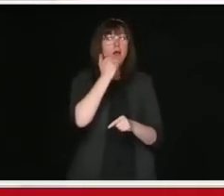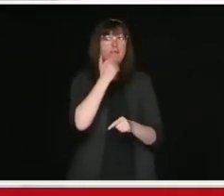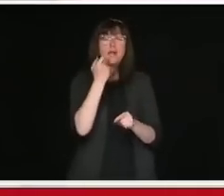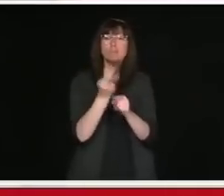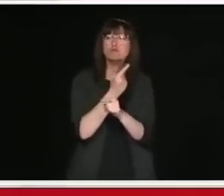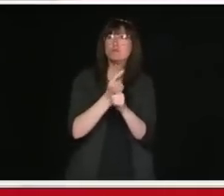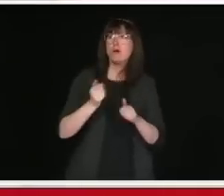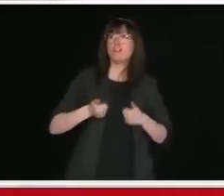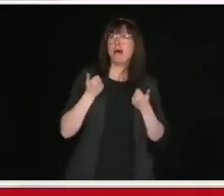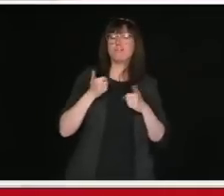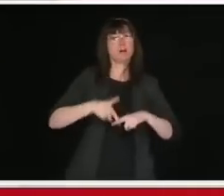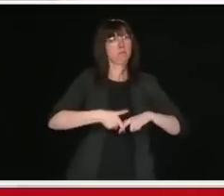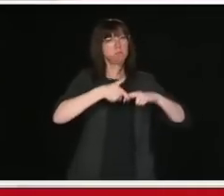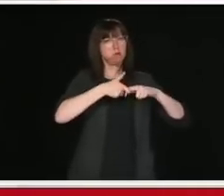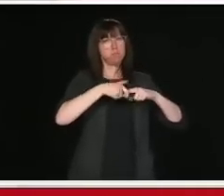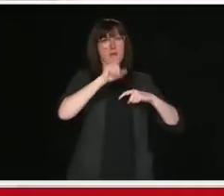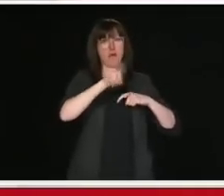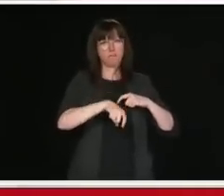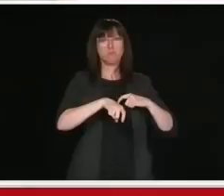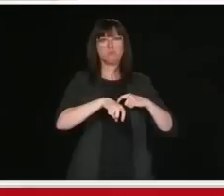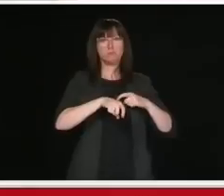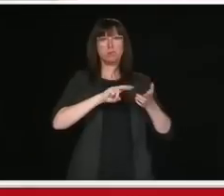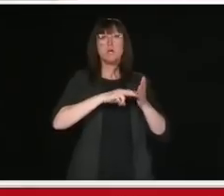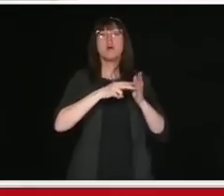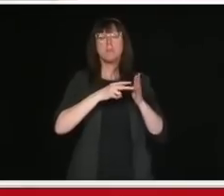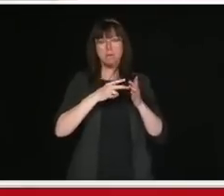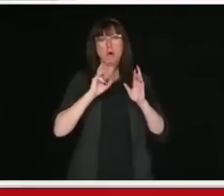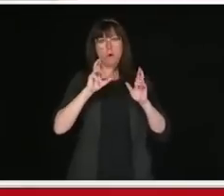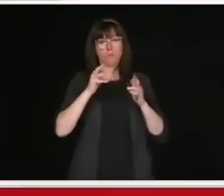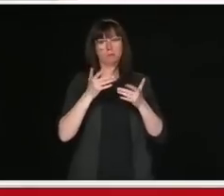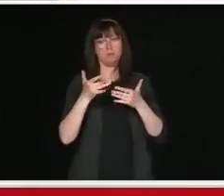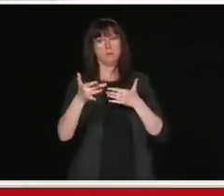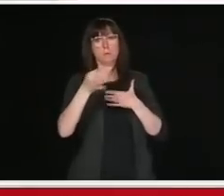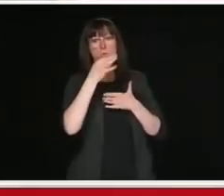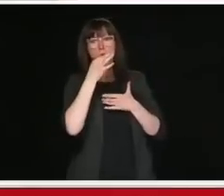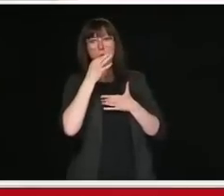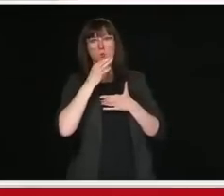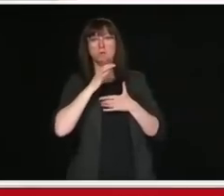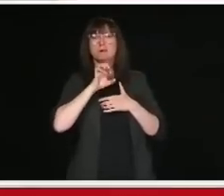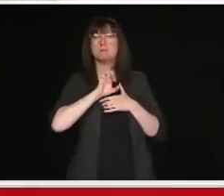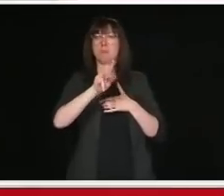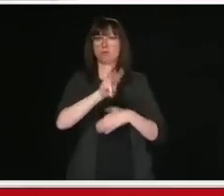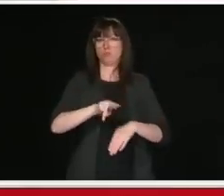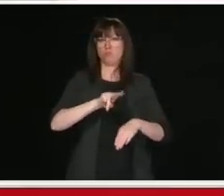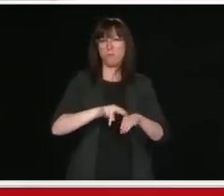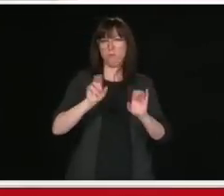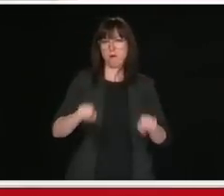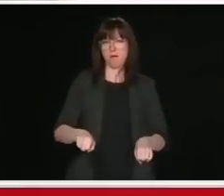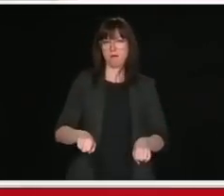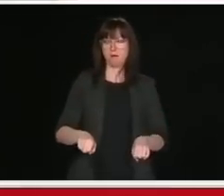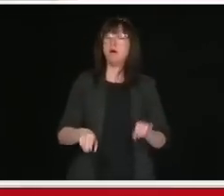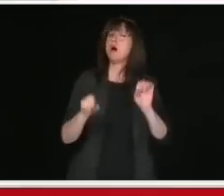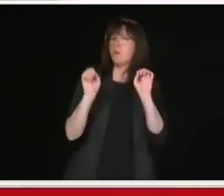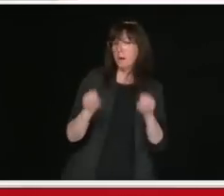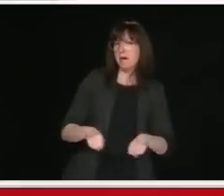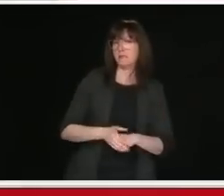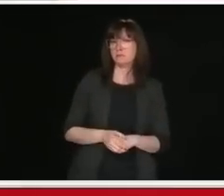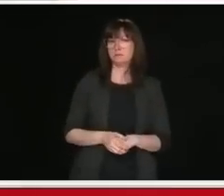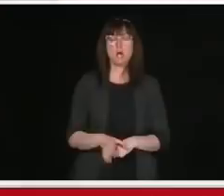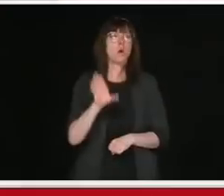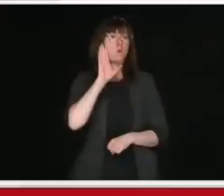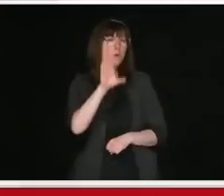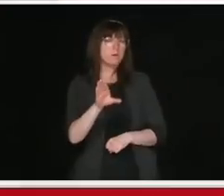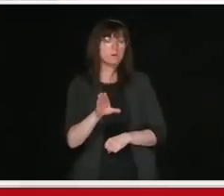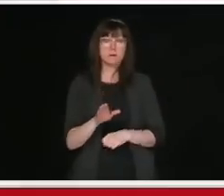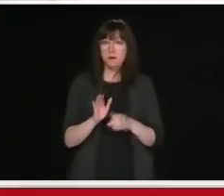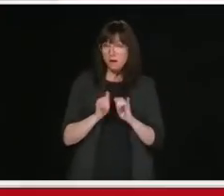back to normal one day. I know we can and we will do it together. Thank you. Merci